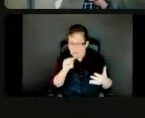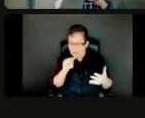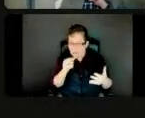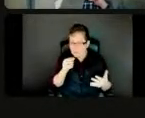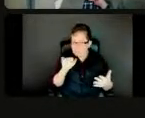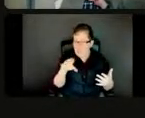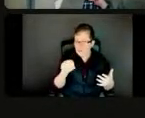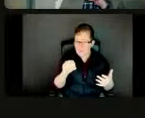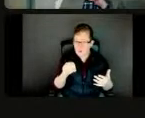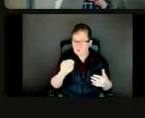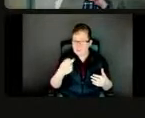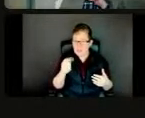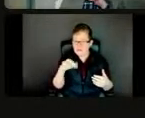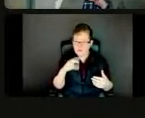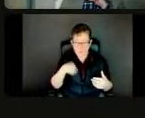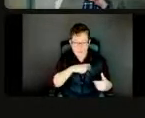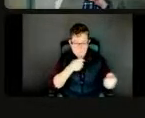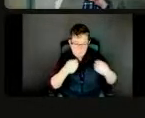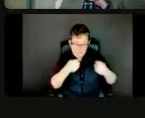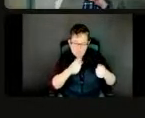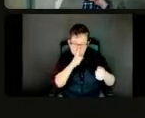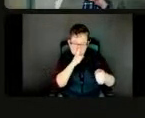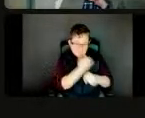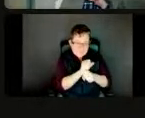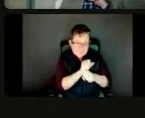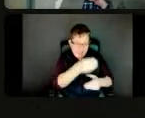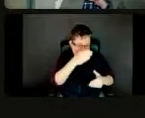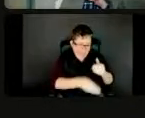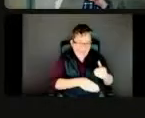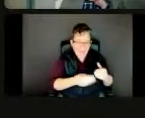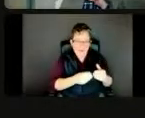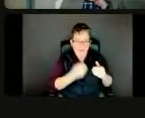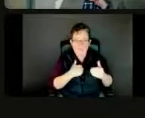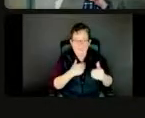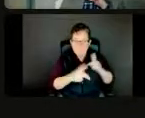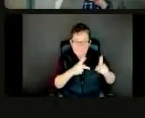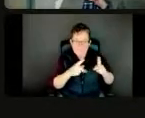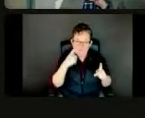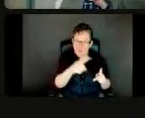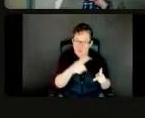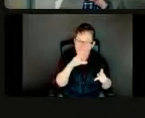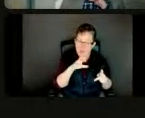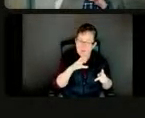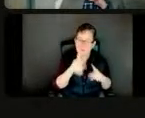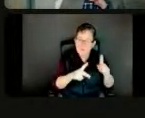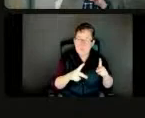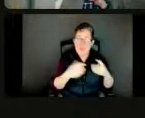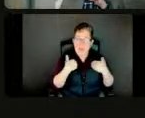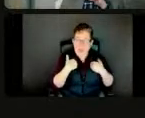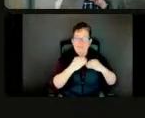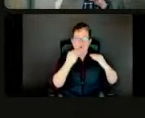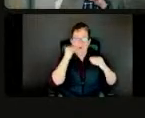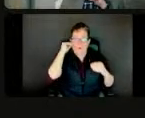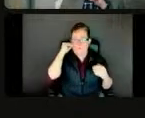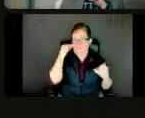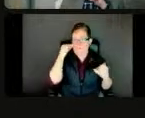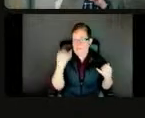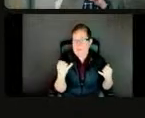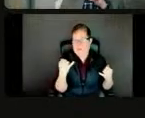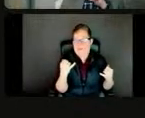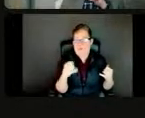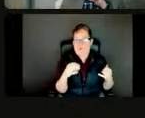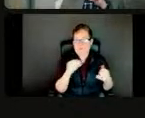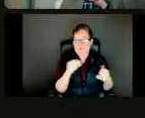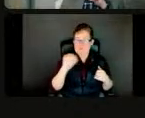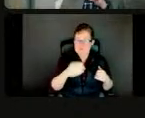are managed is that we ended homelessness for, again, about 100 people. And the percentages were quite high compared to,